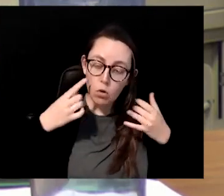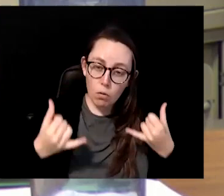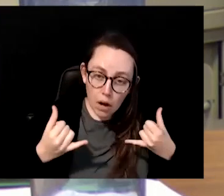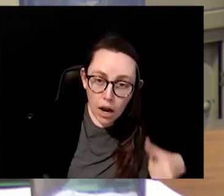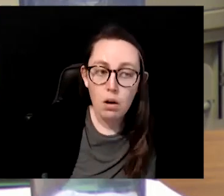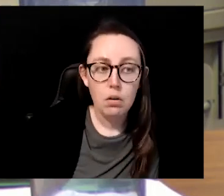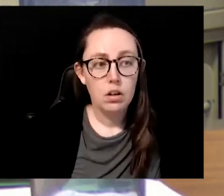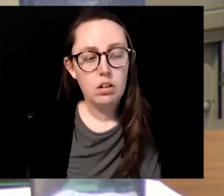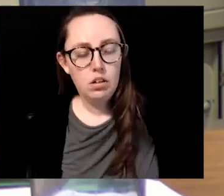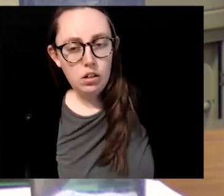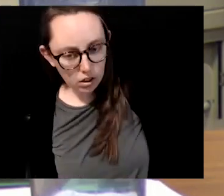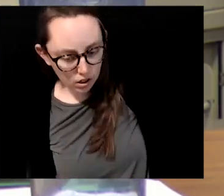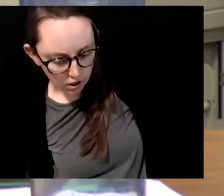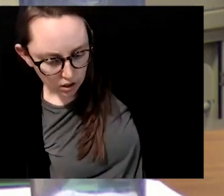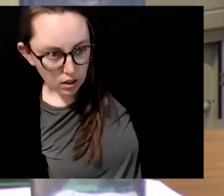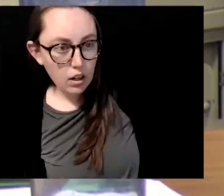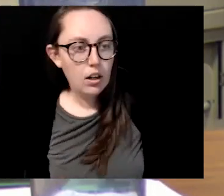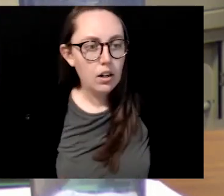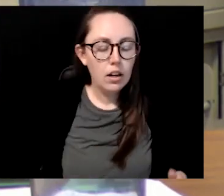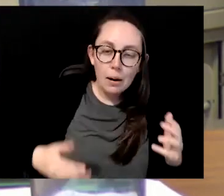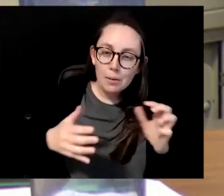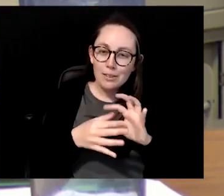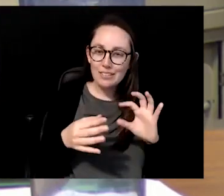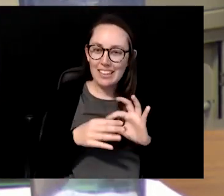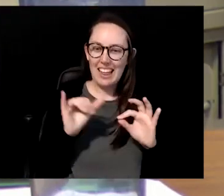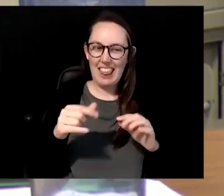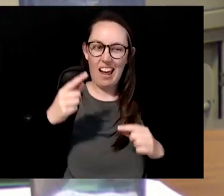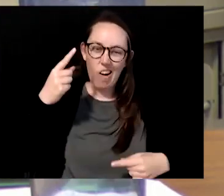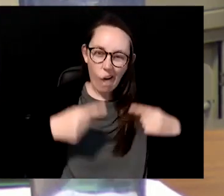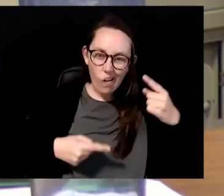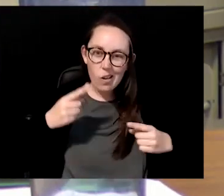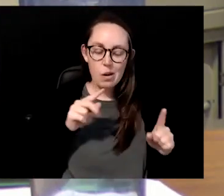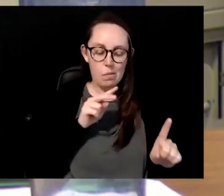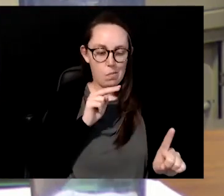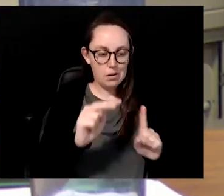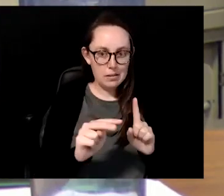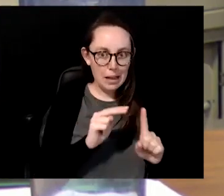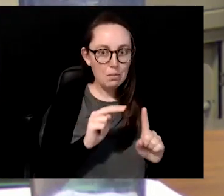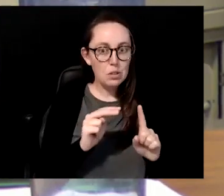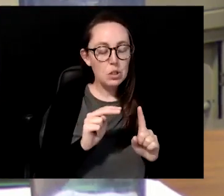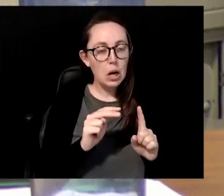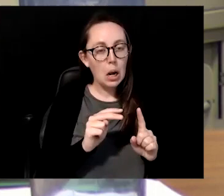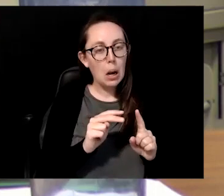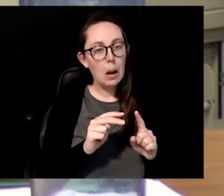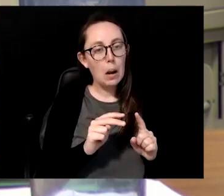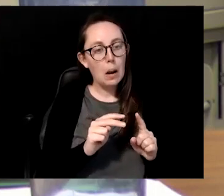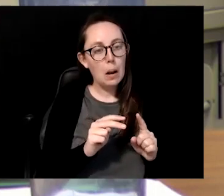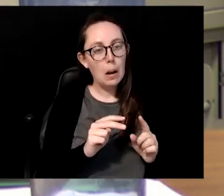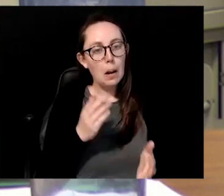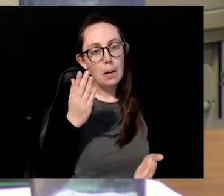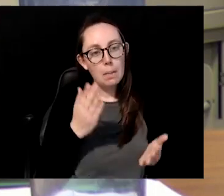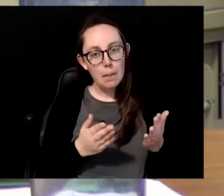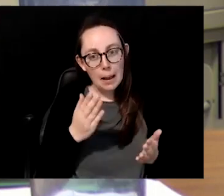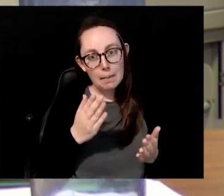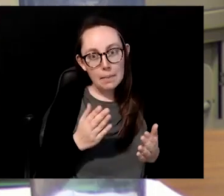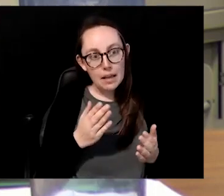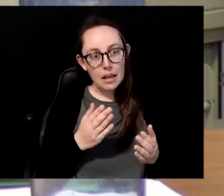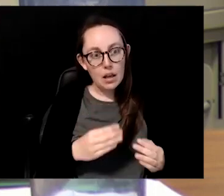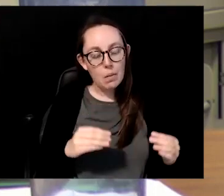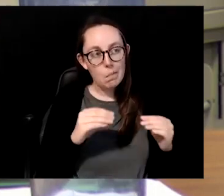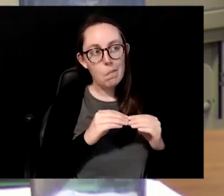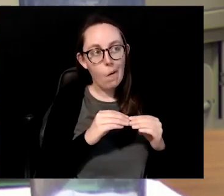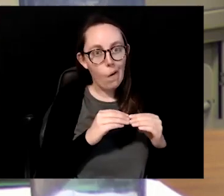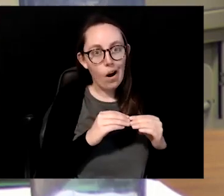argument would hold a lot more weight the perception argument would hold a lot more weight if three people had been elected to